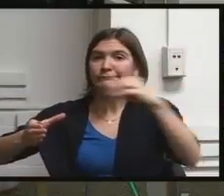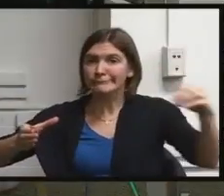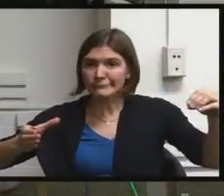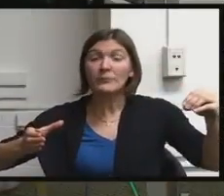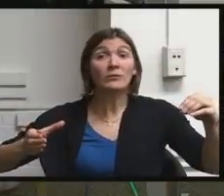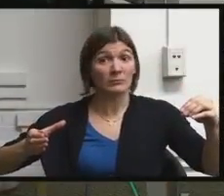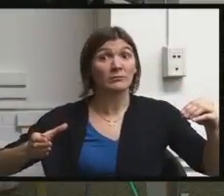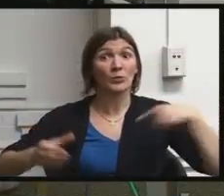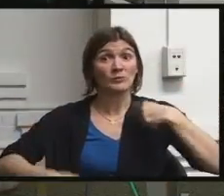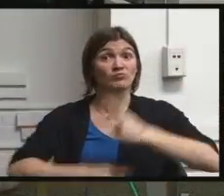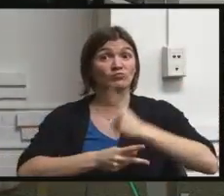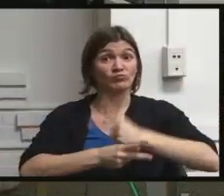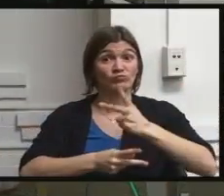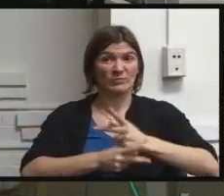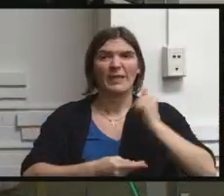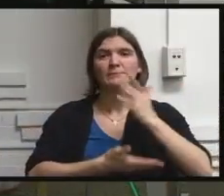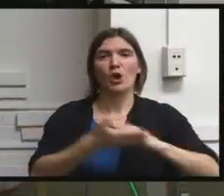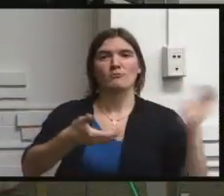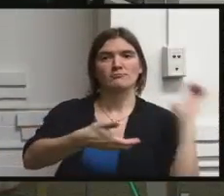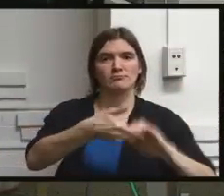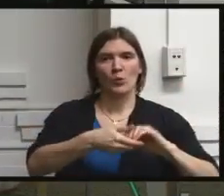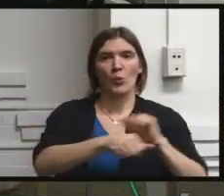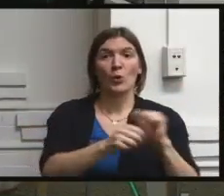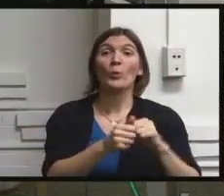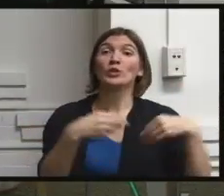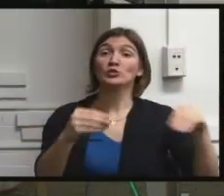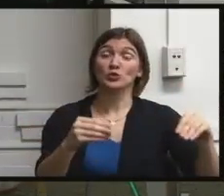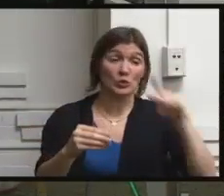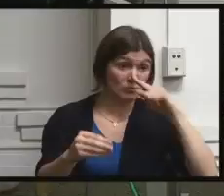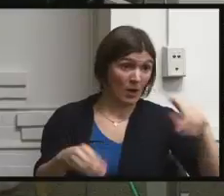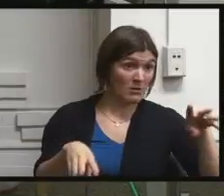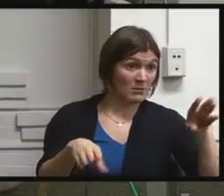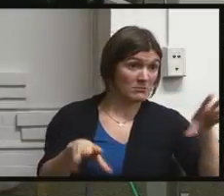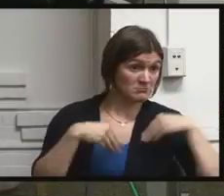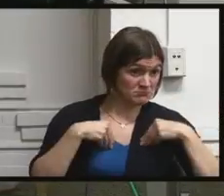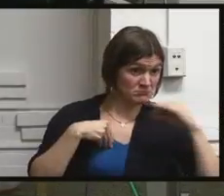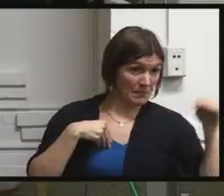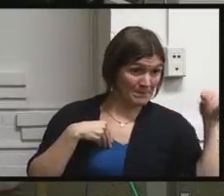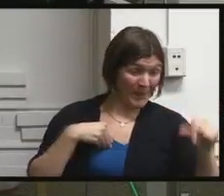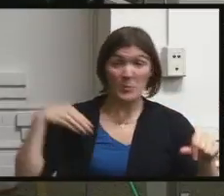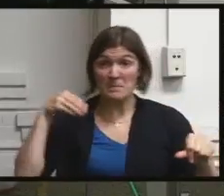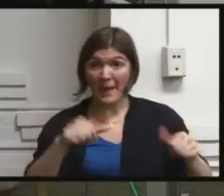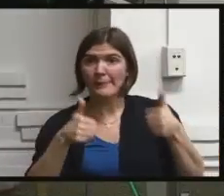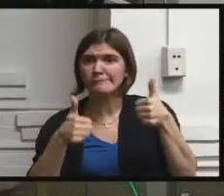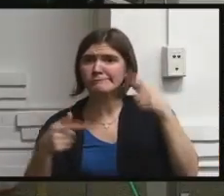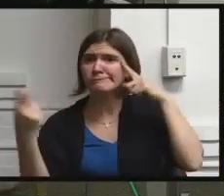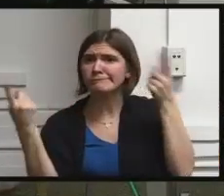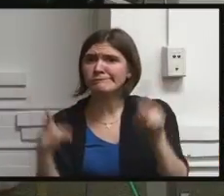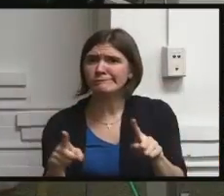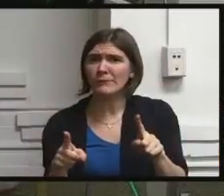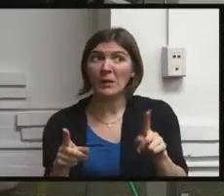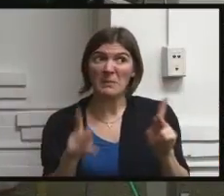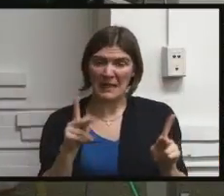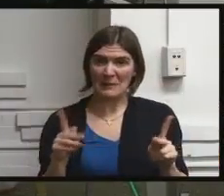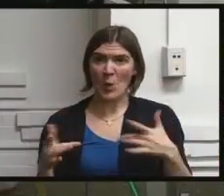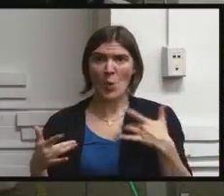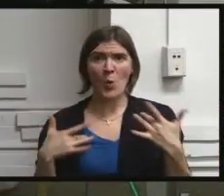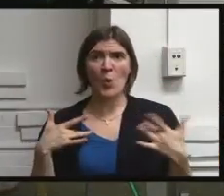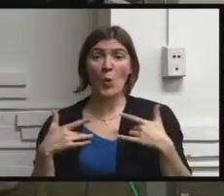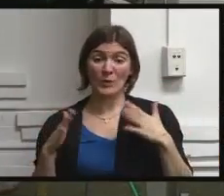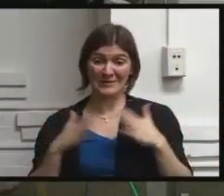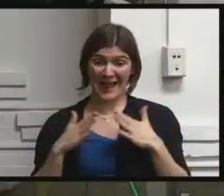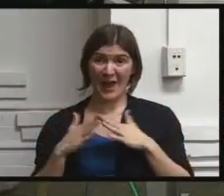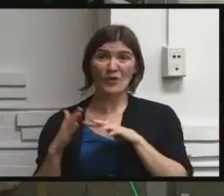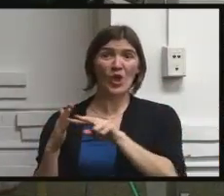maintain. That was another partnership between the storefronts and DBA. So the feedback on the way that